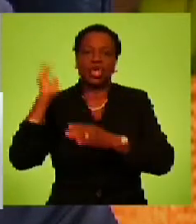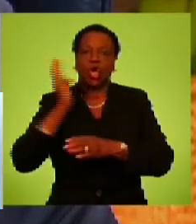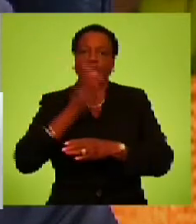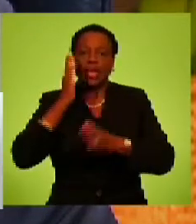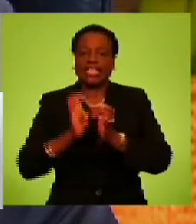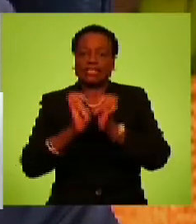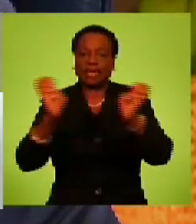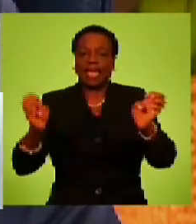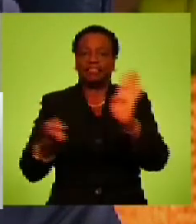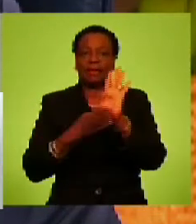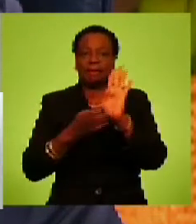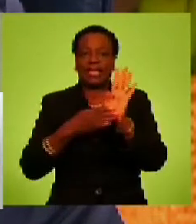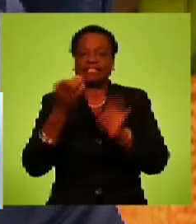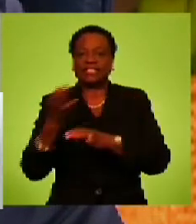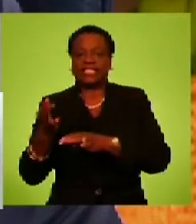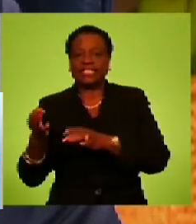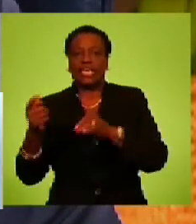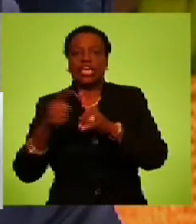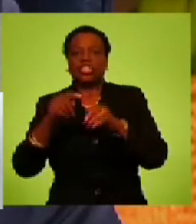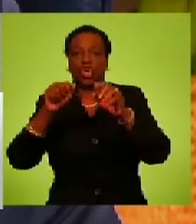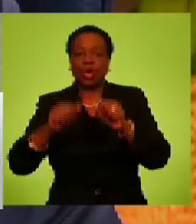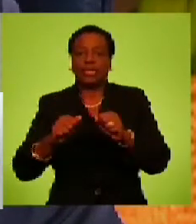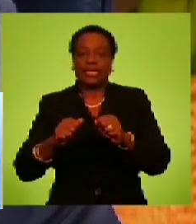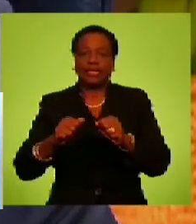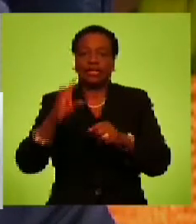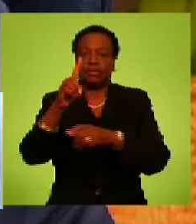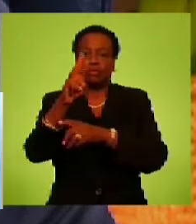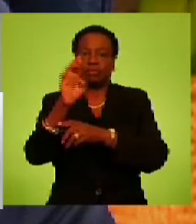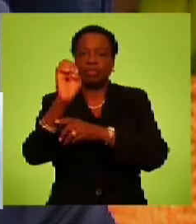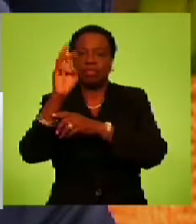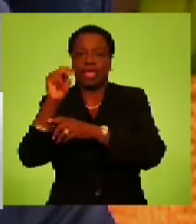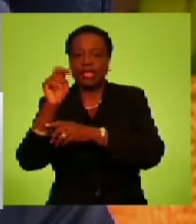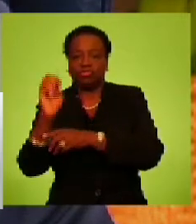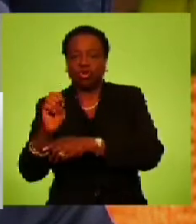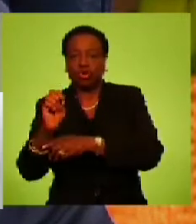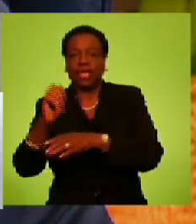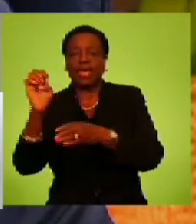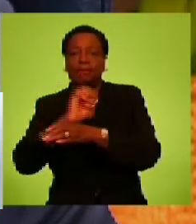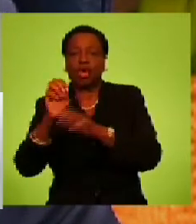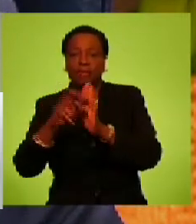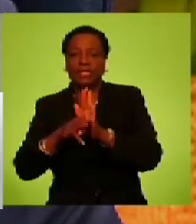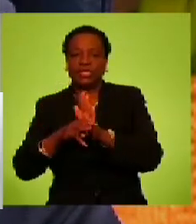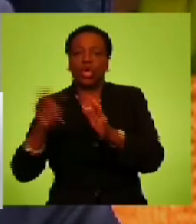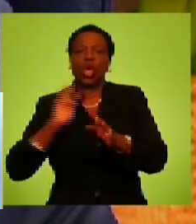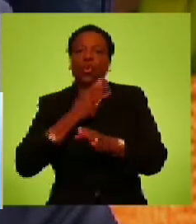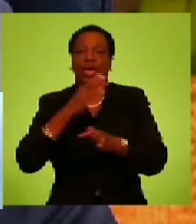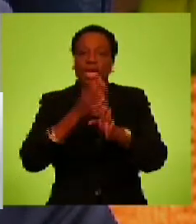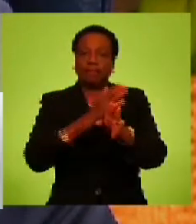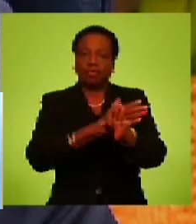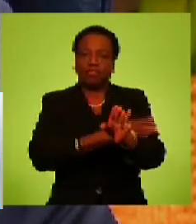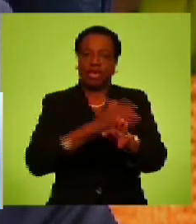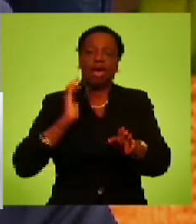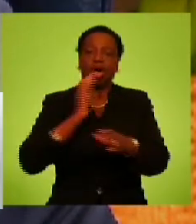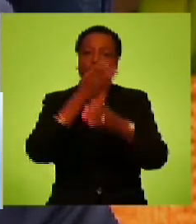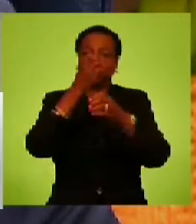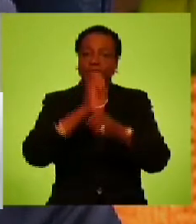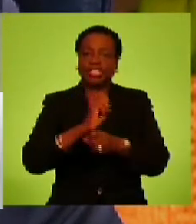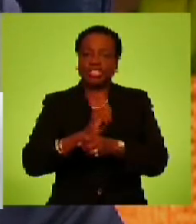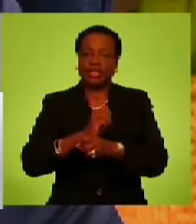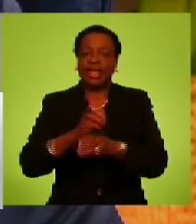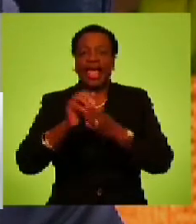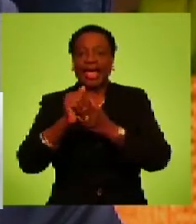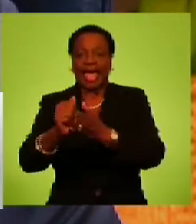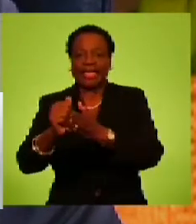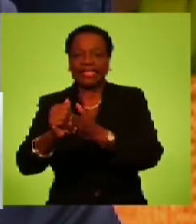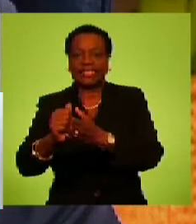Bahamas. We will expand base facilities to accommodate drone deployment. We